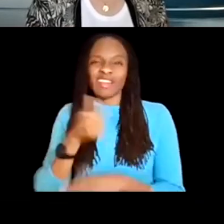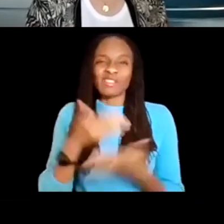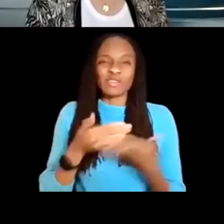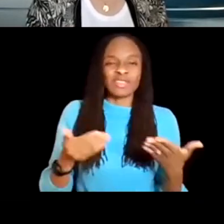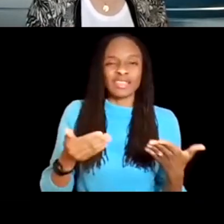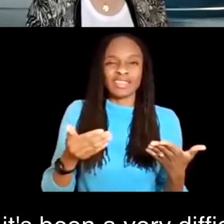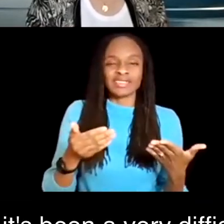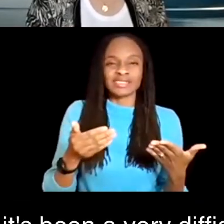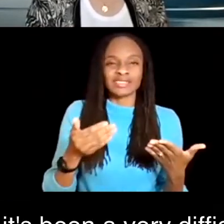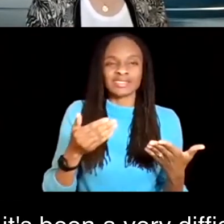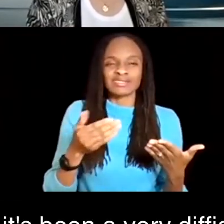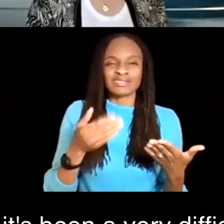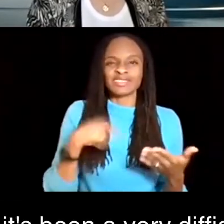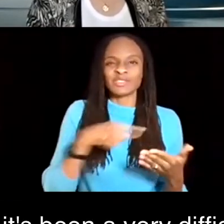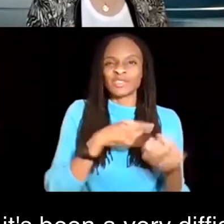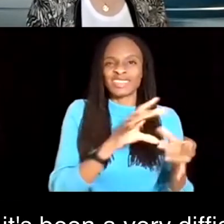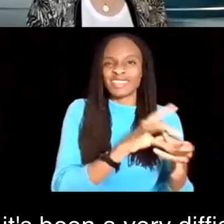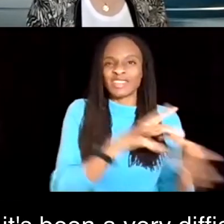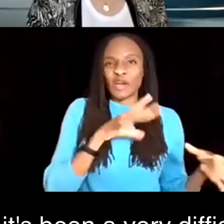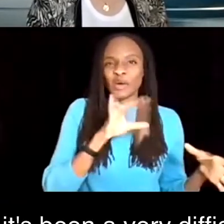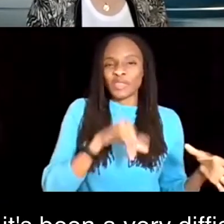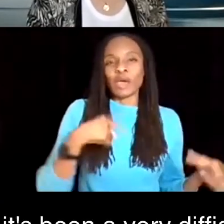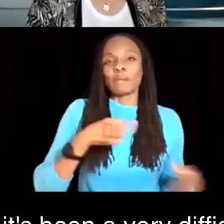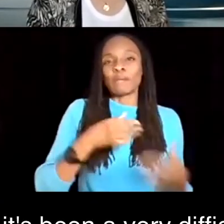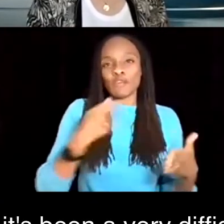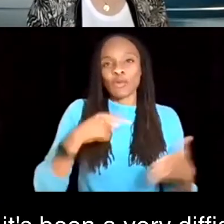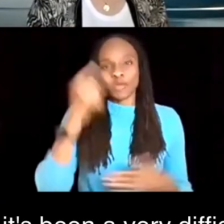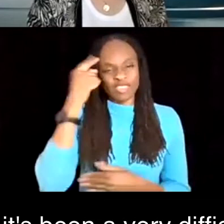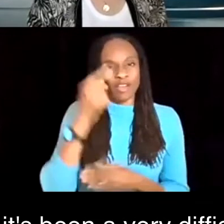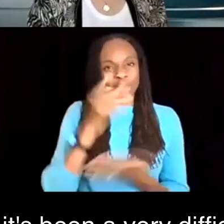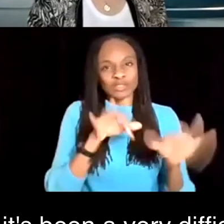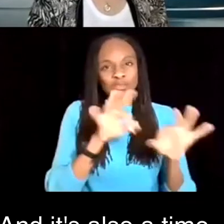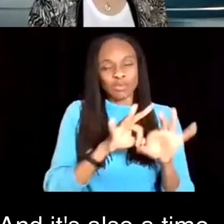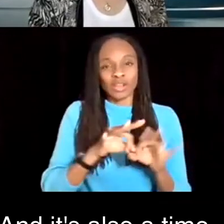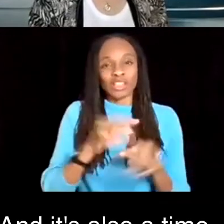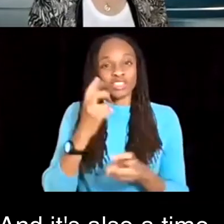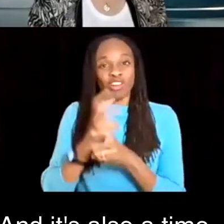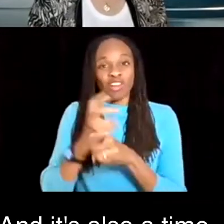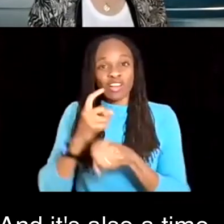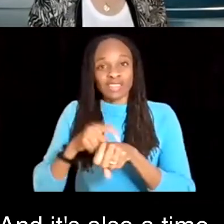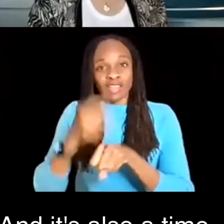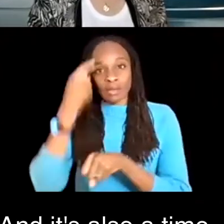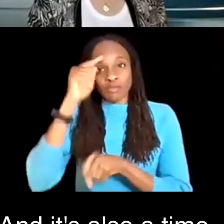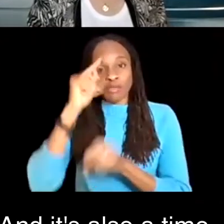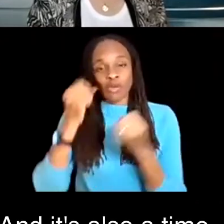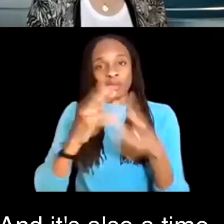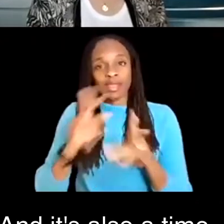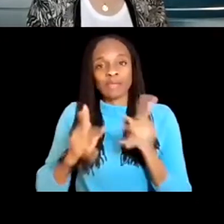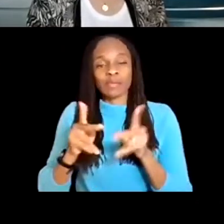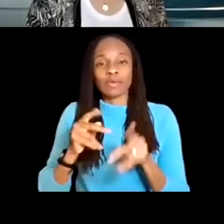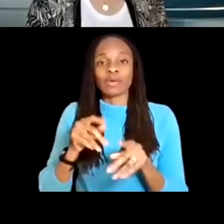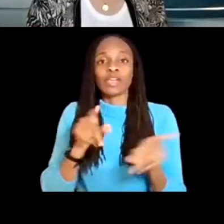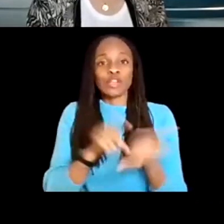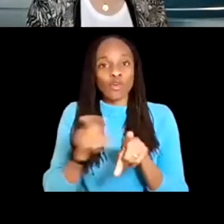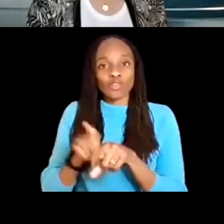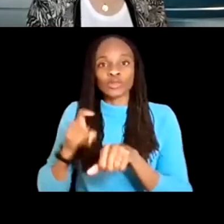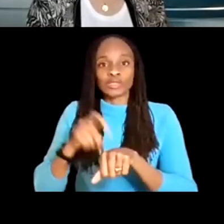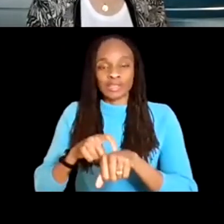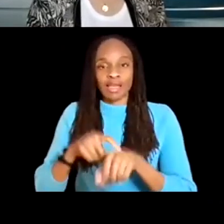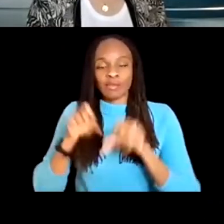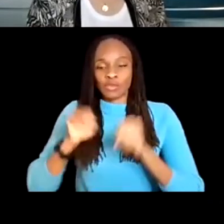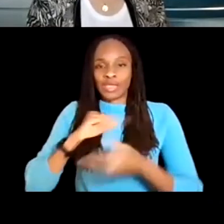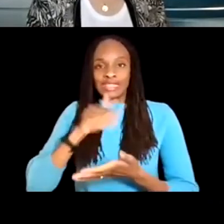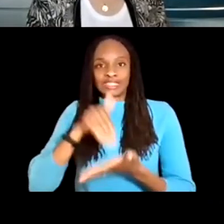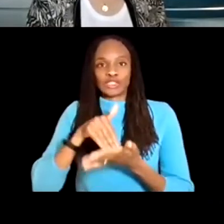mattered. And it's been a very difficult period for so many people. And it's also a time where you can really sort of recenter